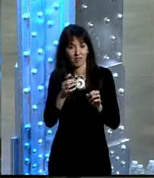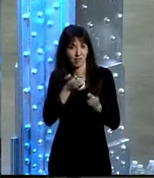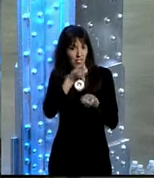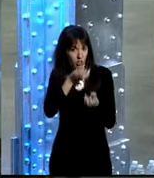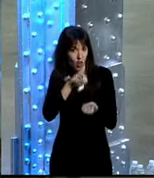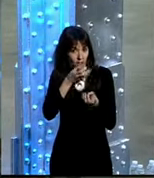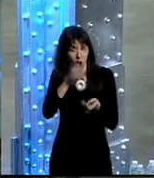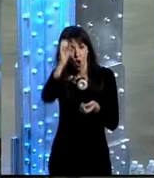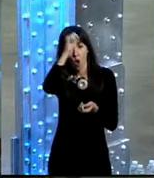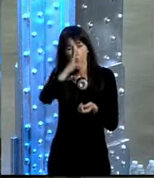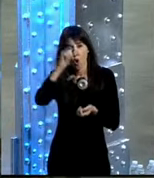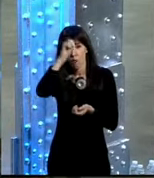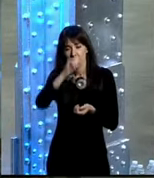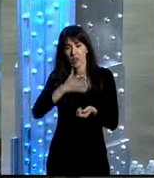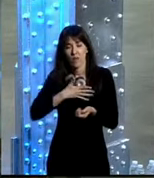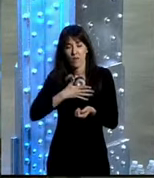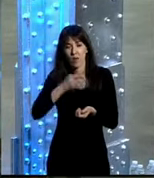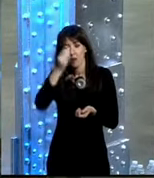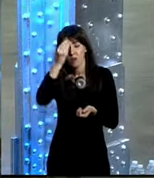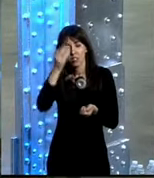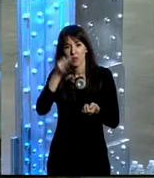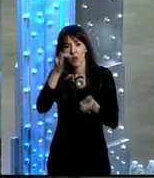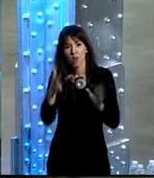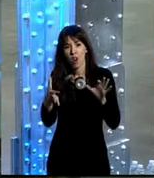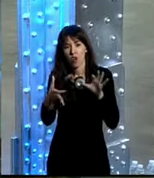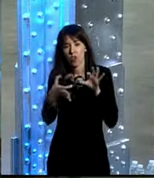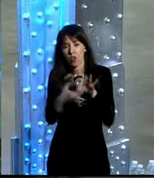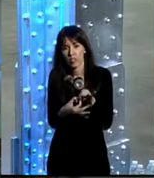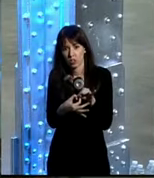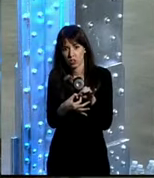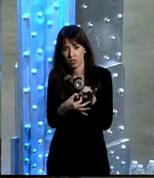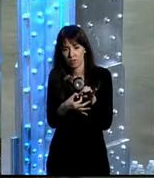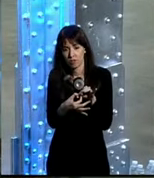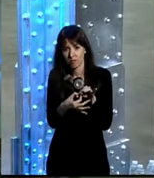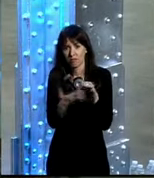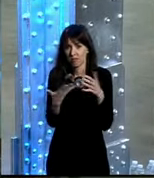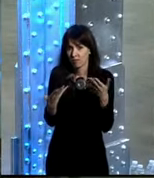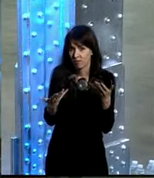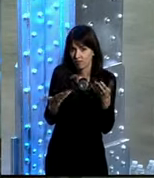it's more about connection, and so verbal connection, or connection